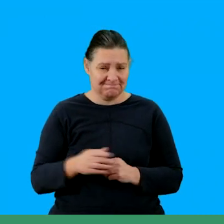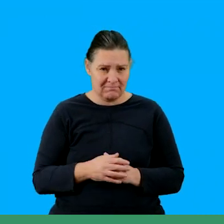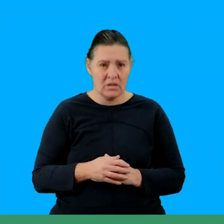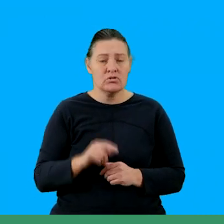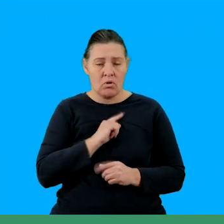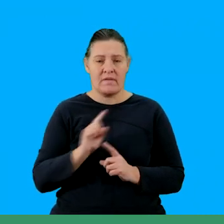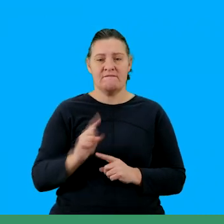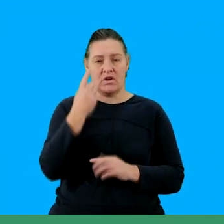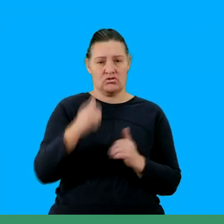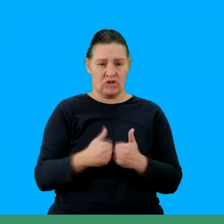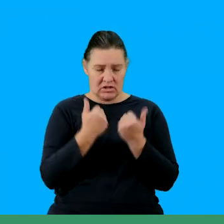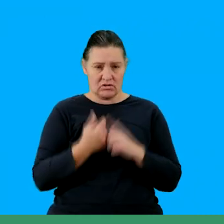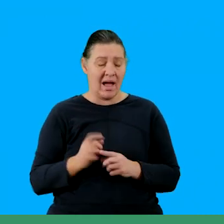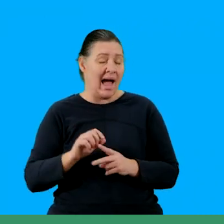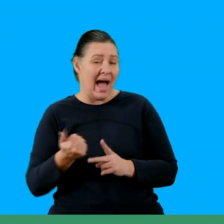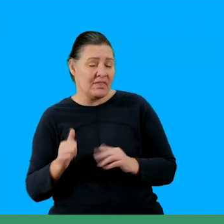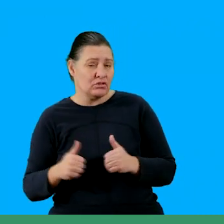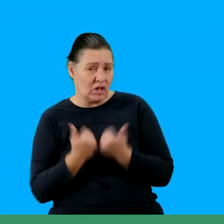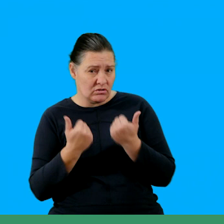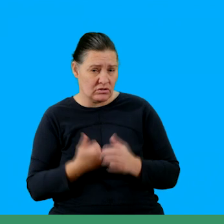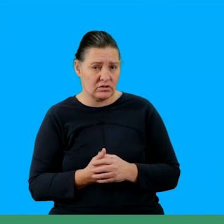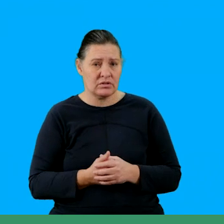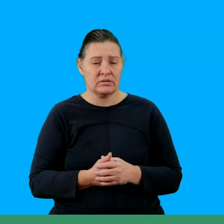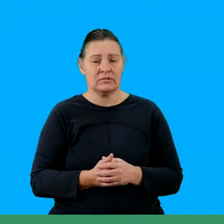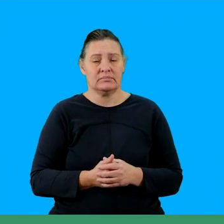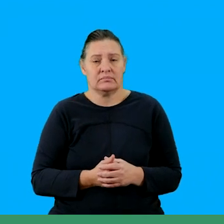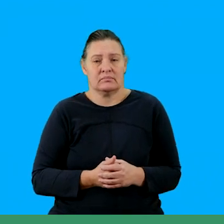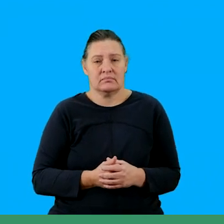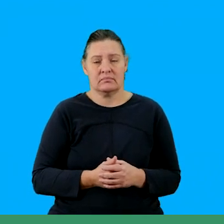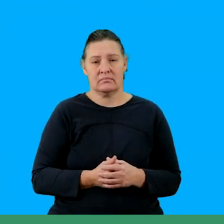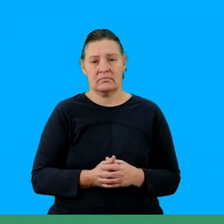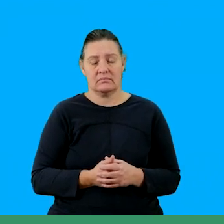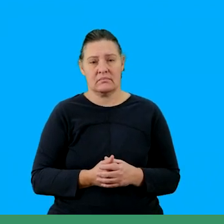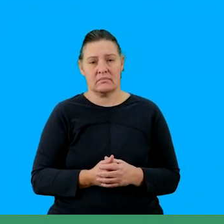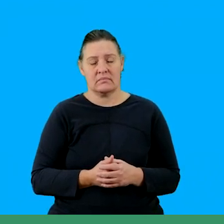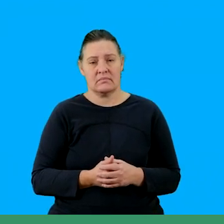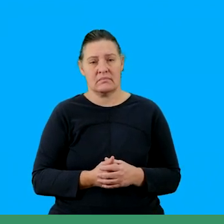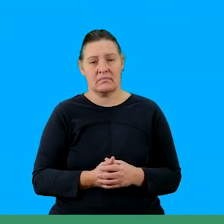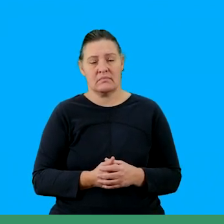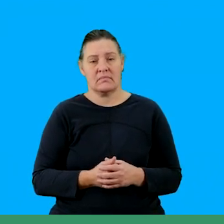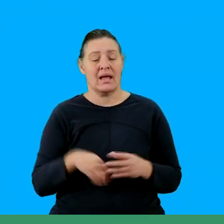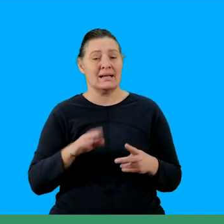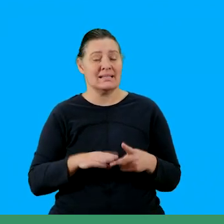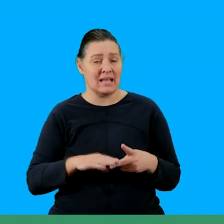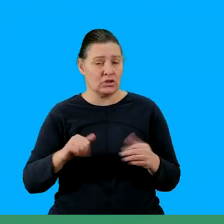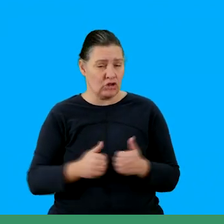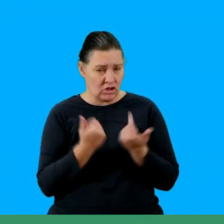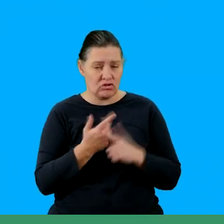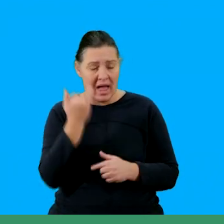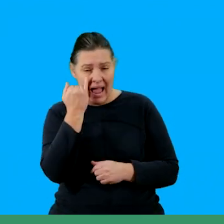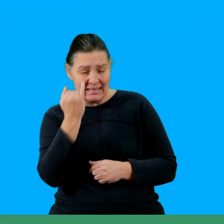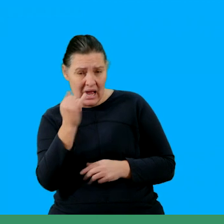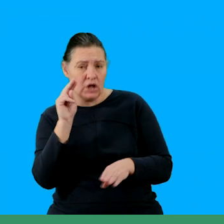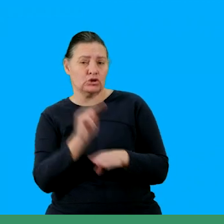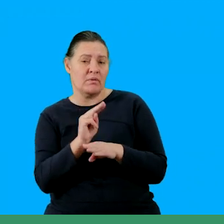operate. So that is the first challenge. Another challenge then, this is the first challenge, and then the second challenge would be the idea